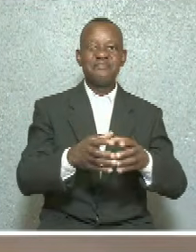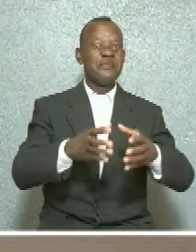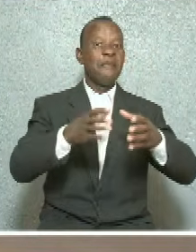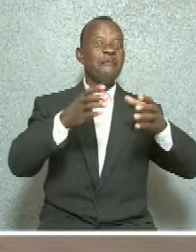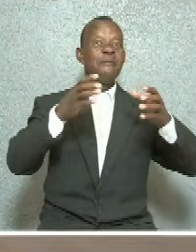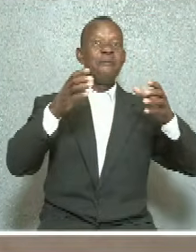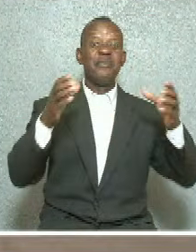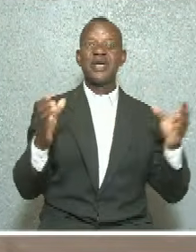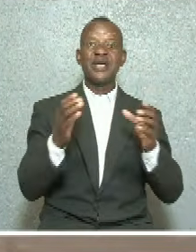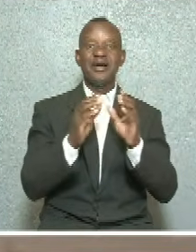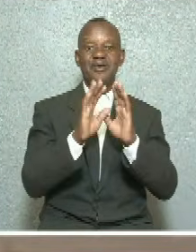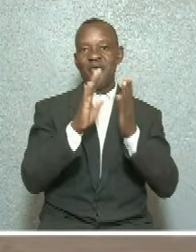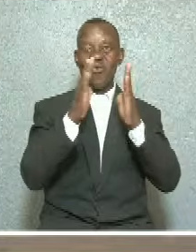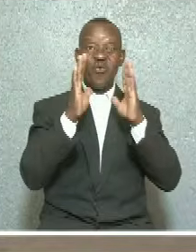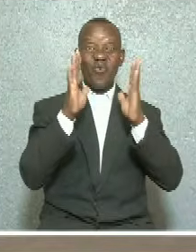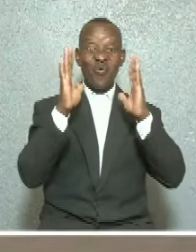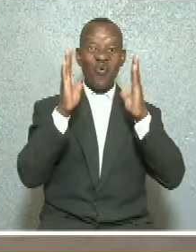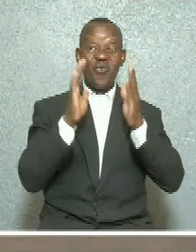applause.